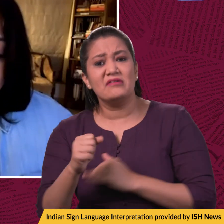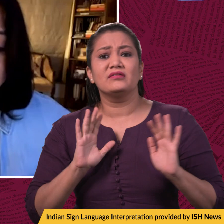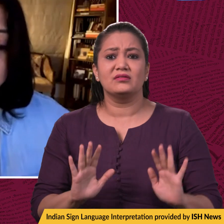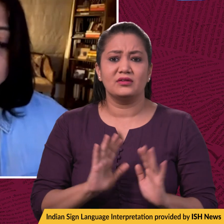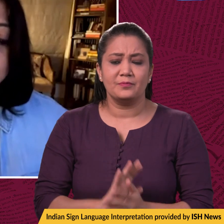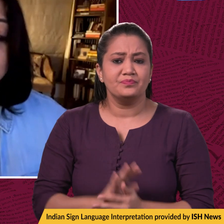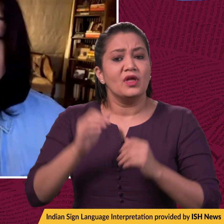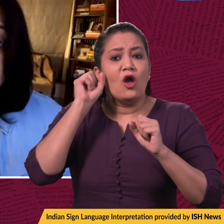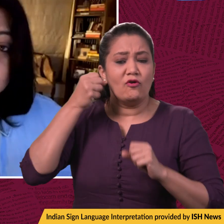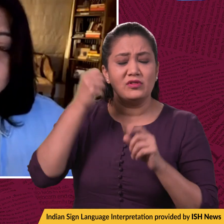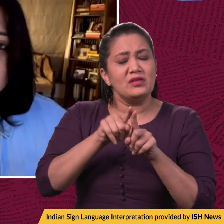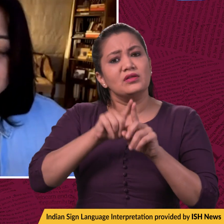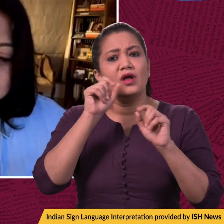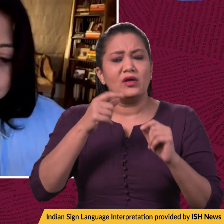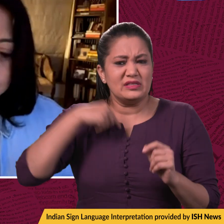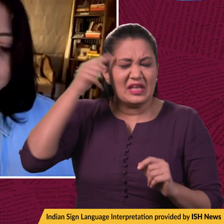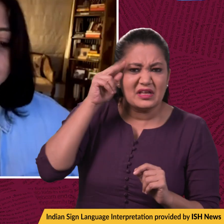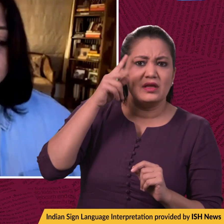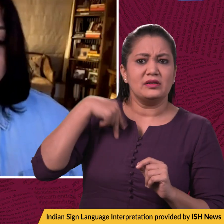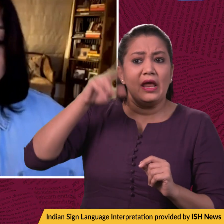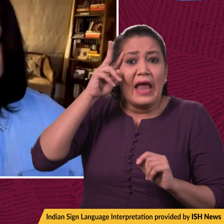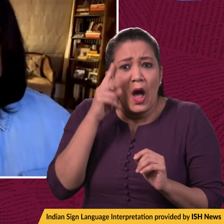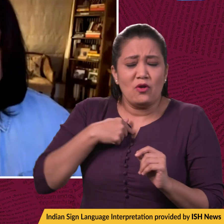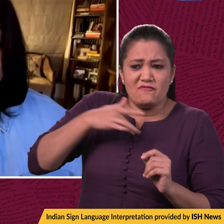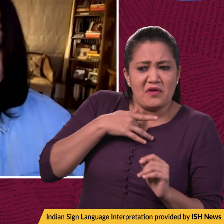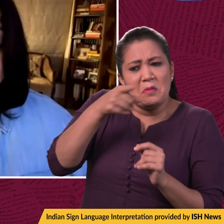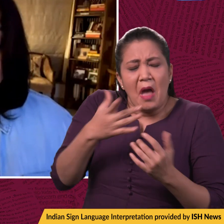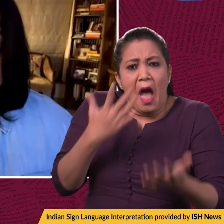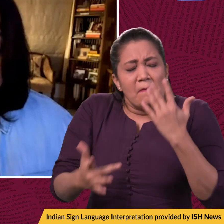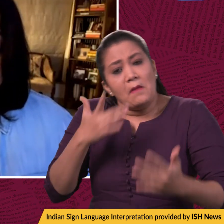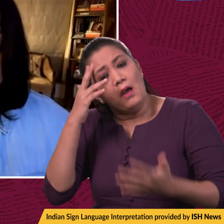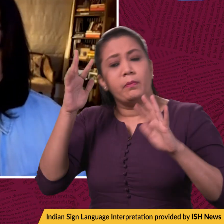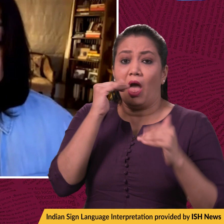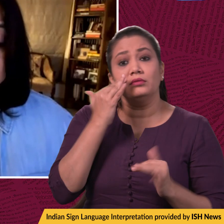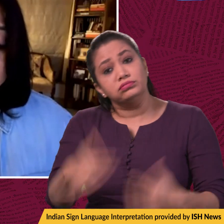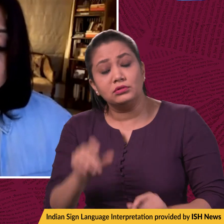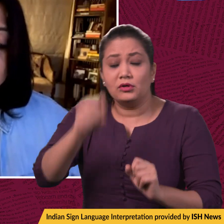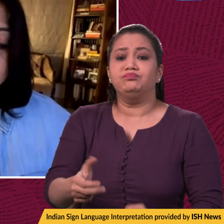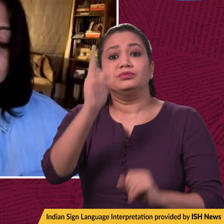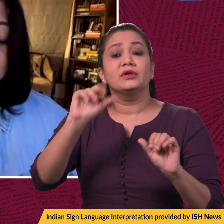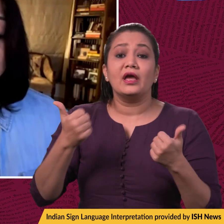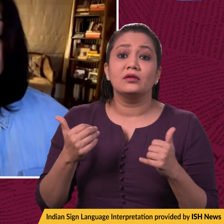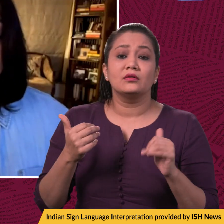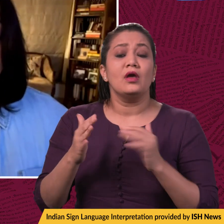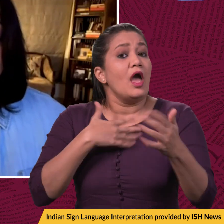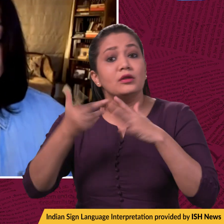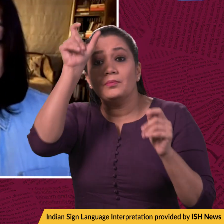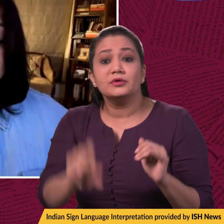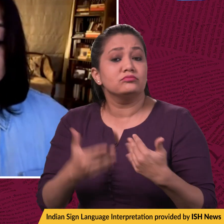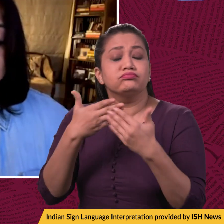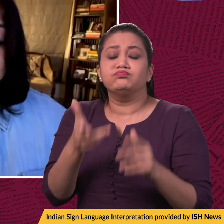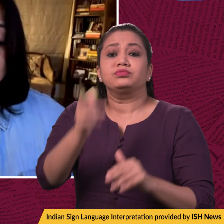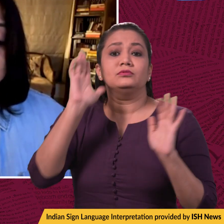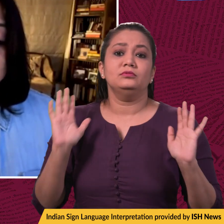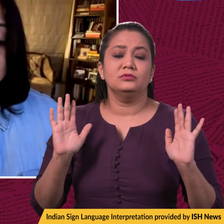use force based on an opinion or a suspicion to arrest without warrant or even kill. He can fire at anyone, he or she,